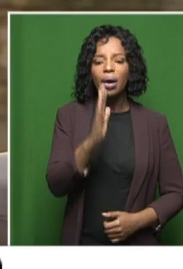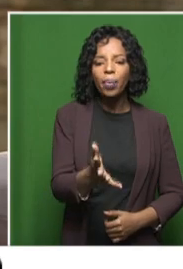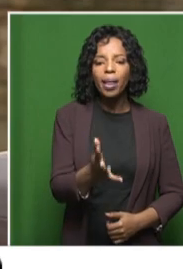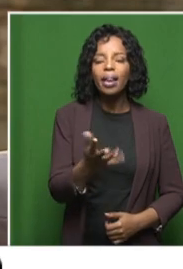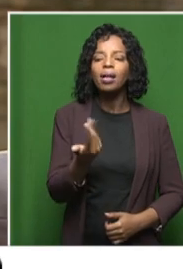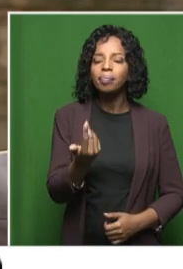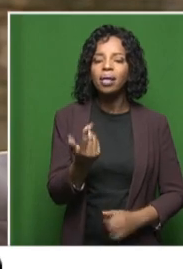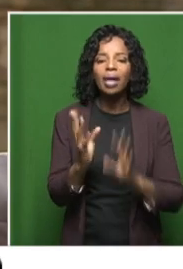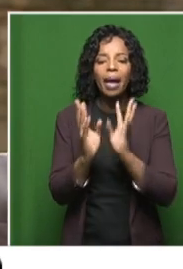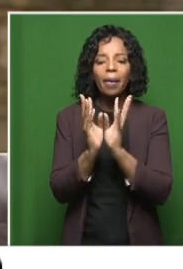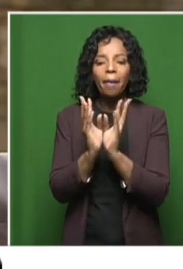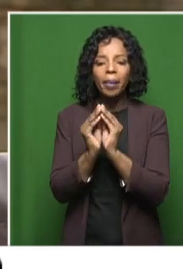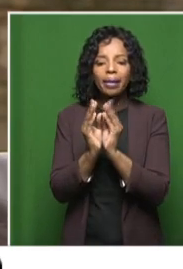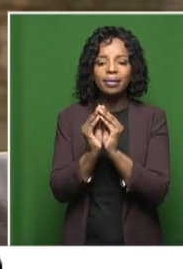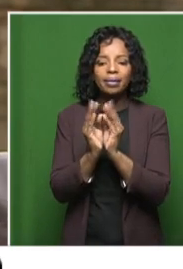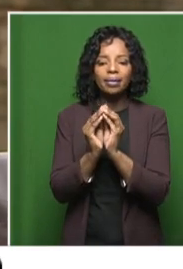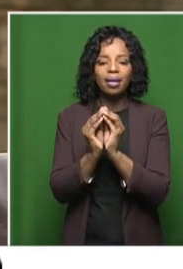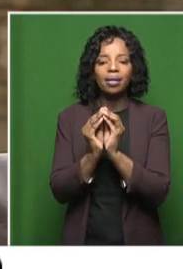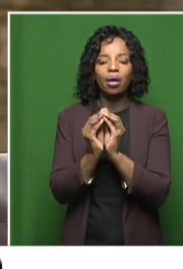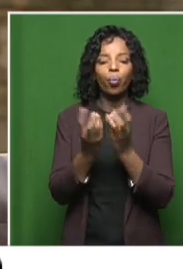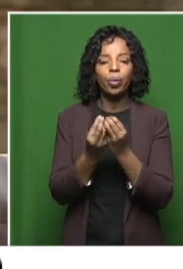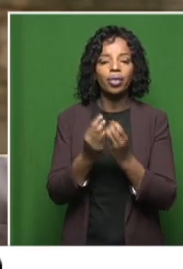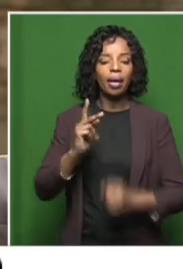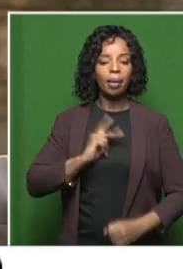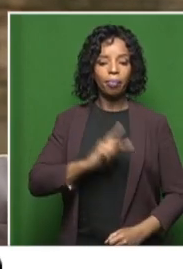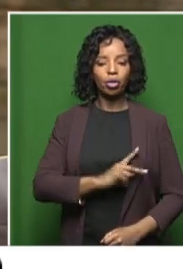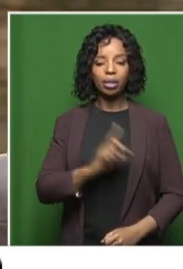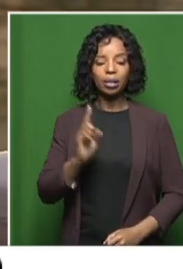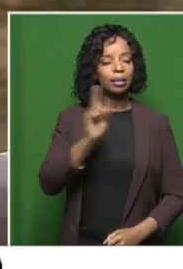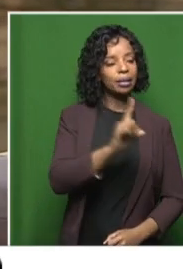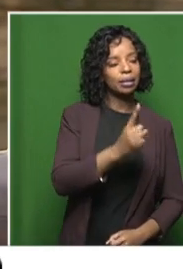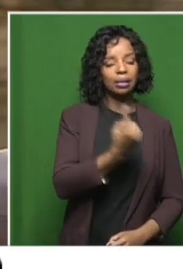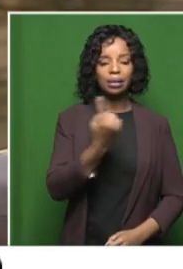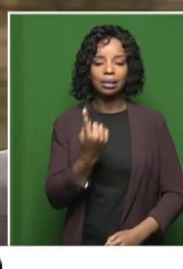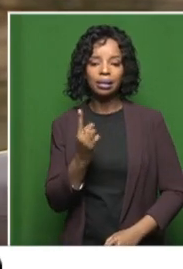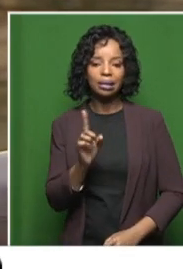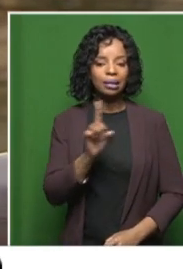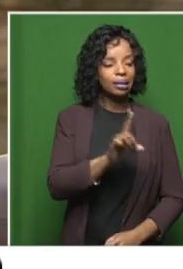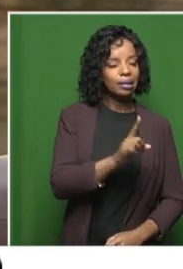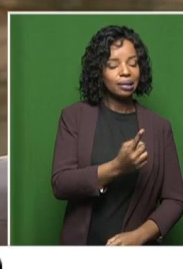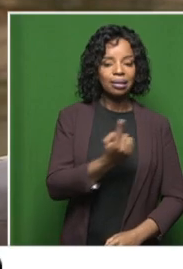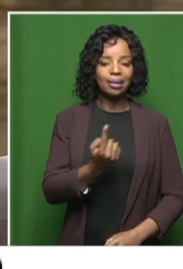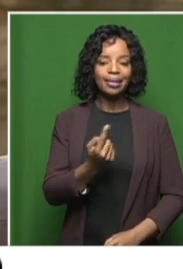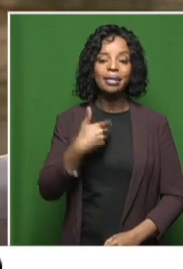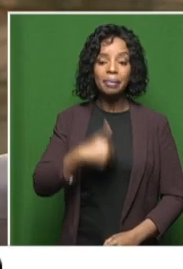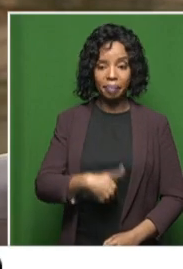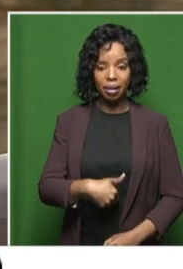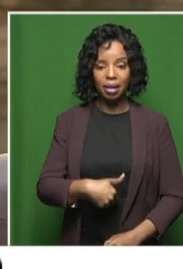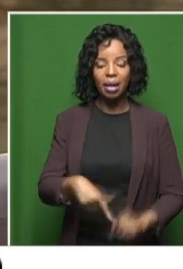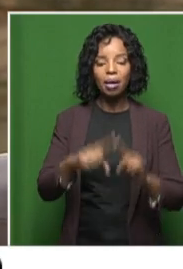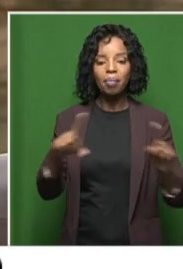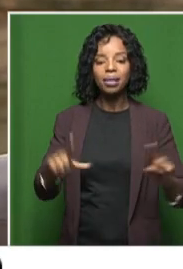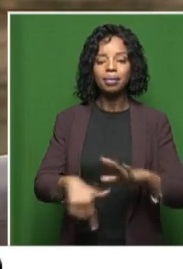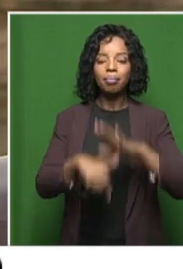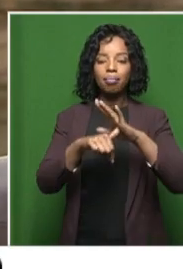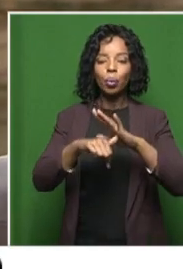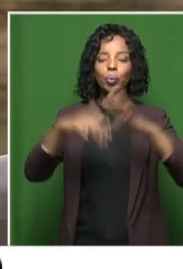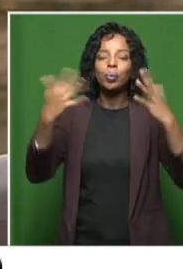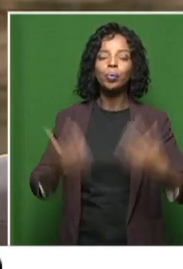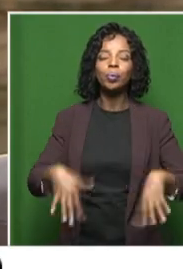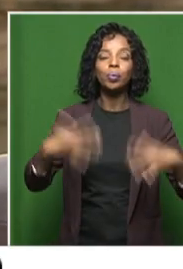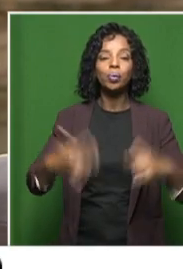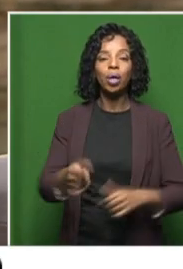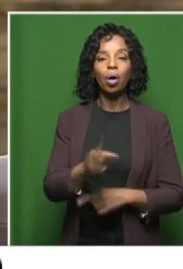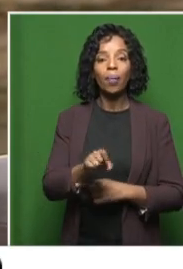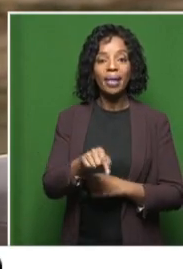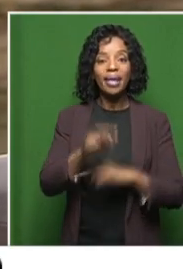the meetings with the president. But I think the most important thing is that this visit has been long